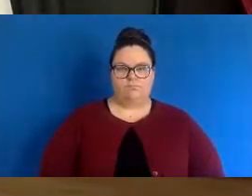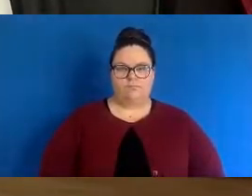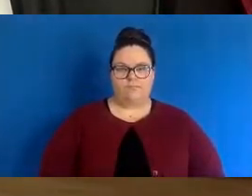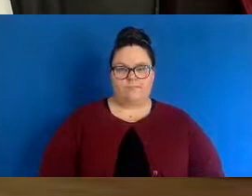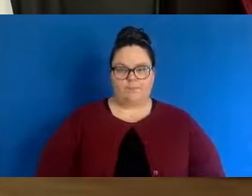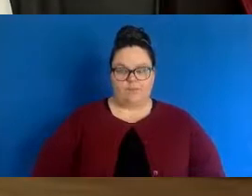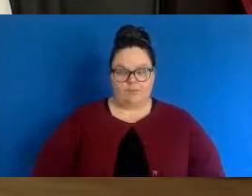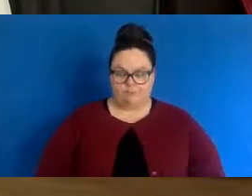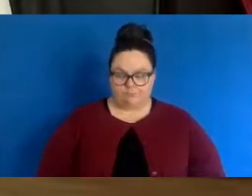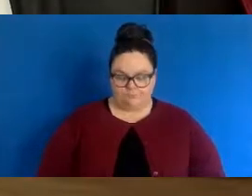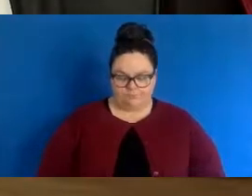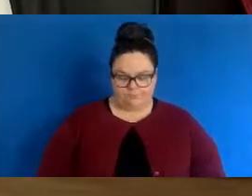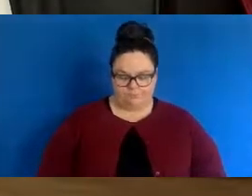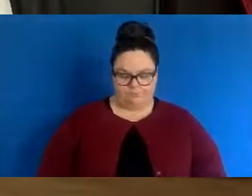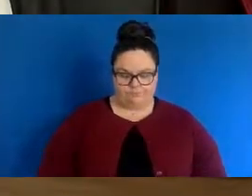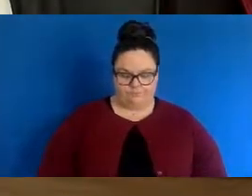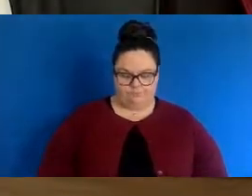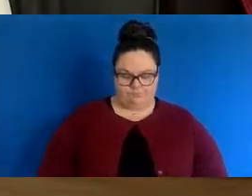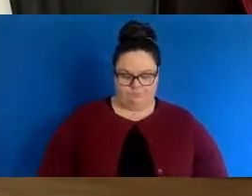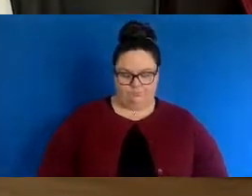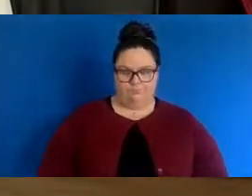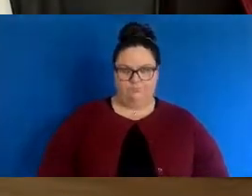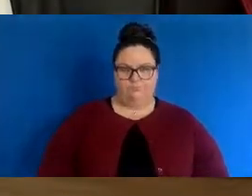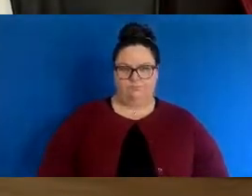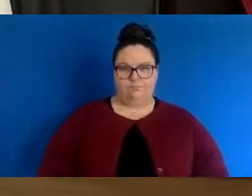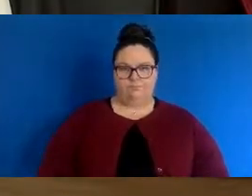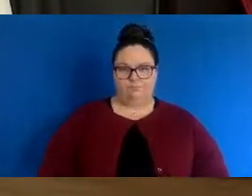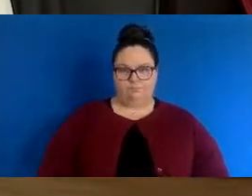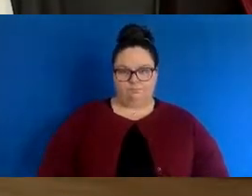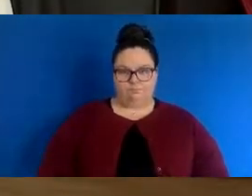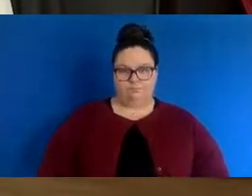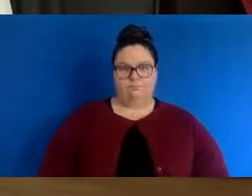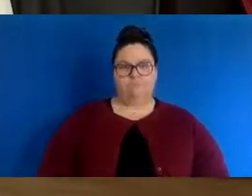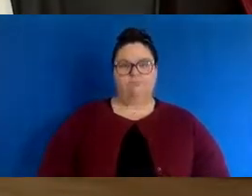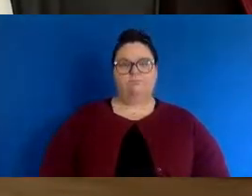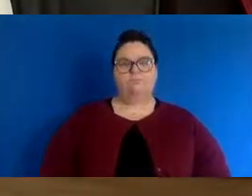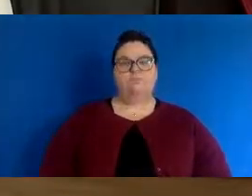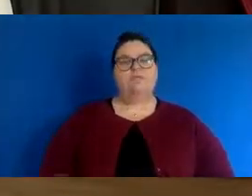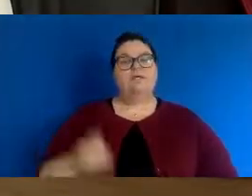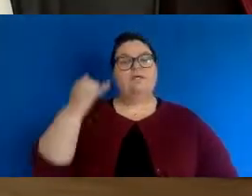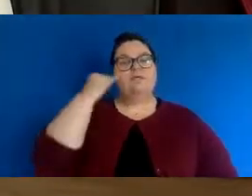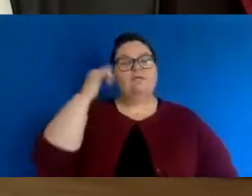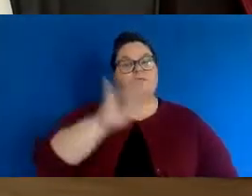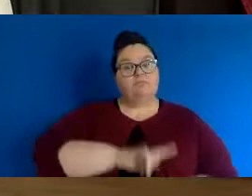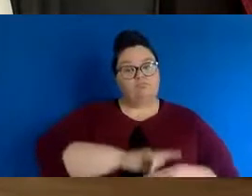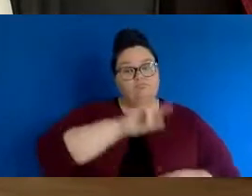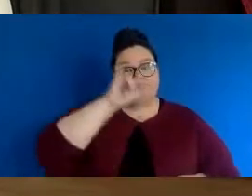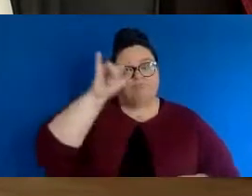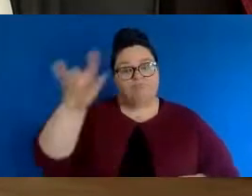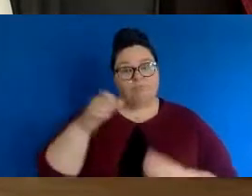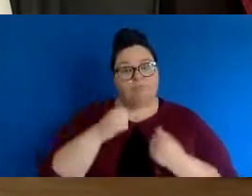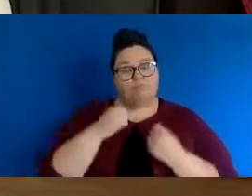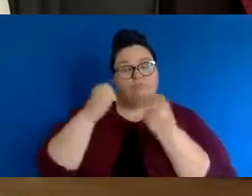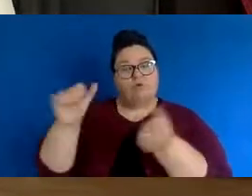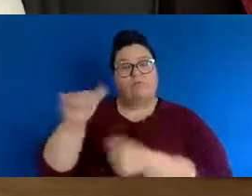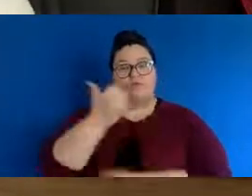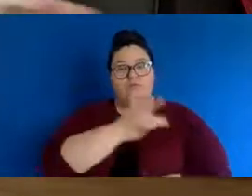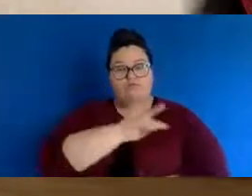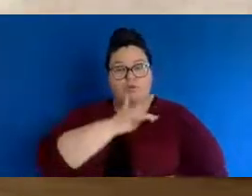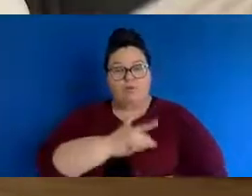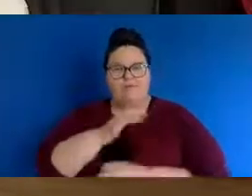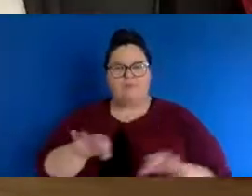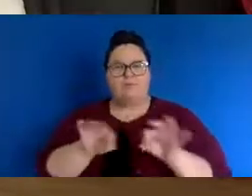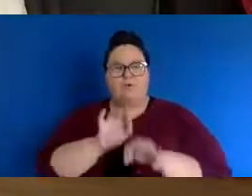place you are going. outside the province, make sure that you know the rules that will be required to follow when you reach